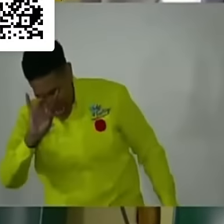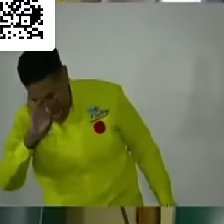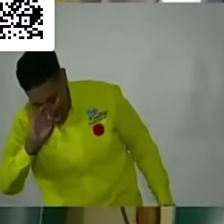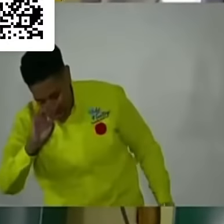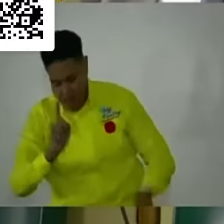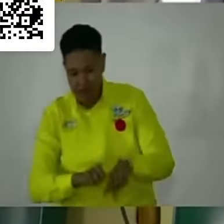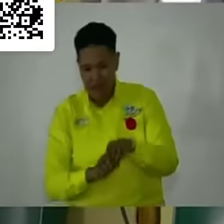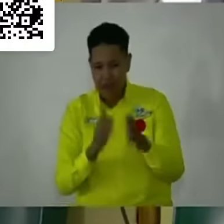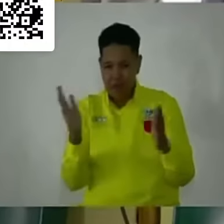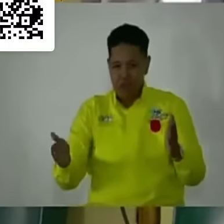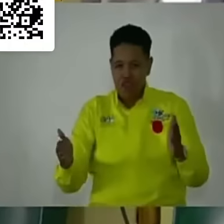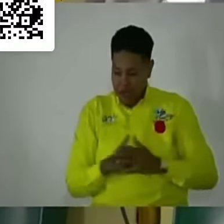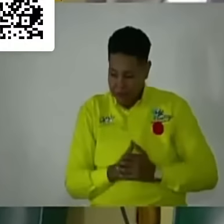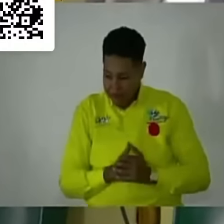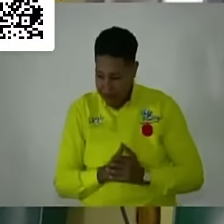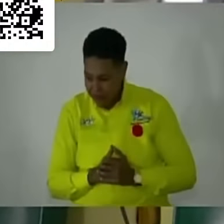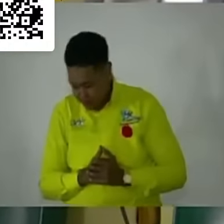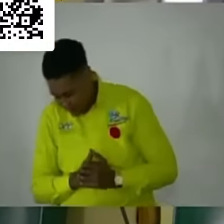period.